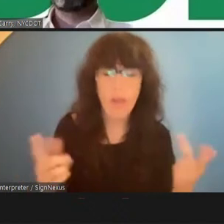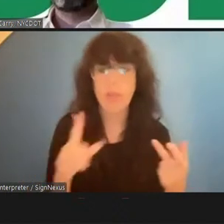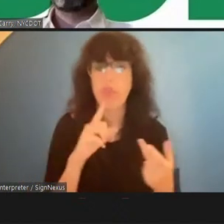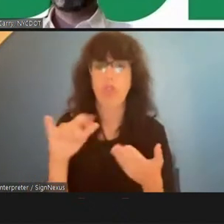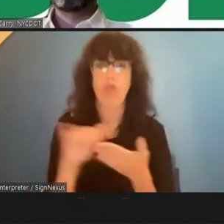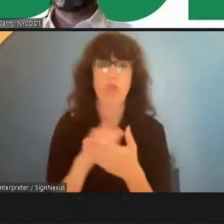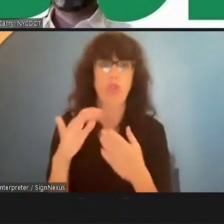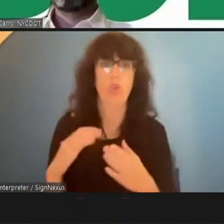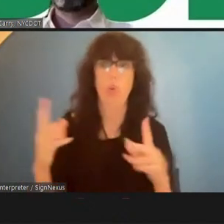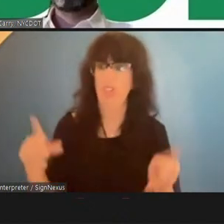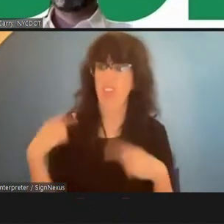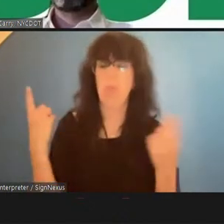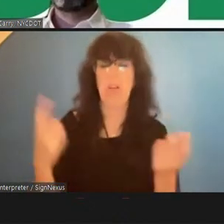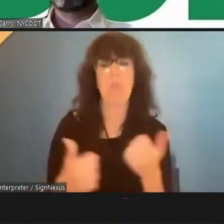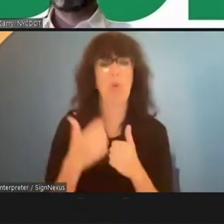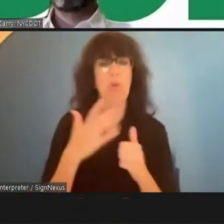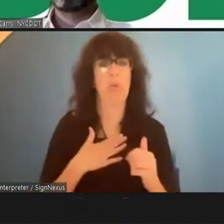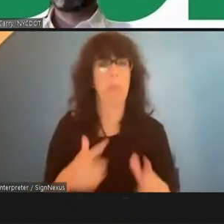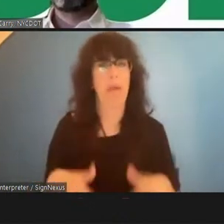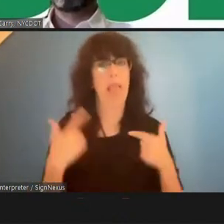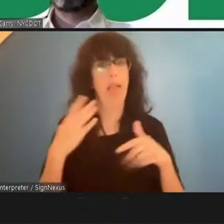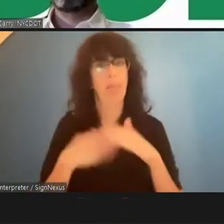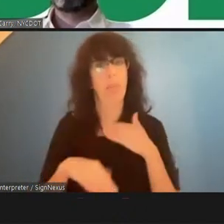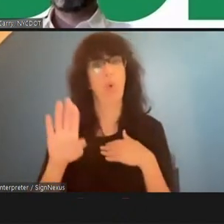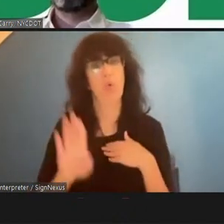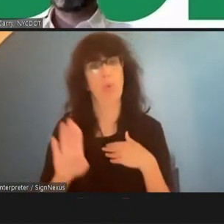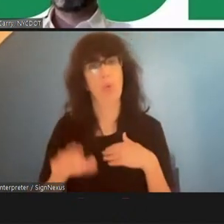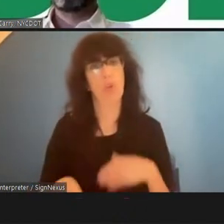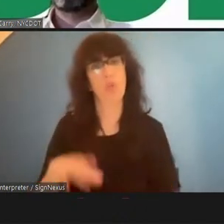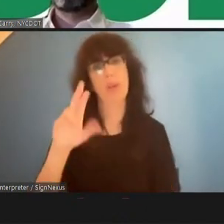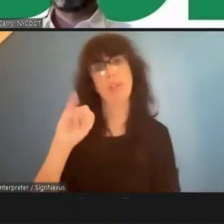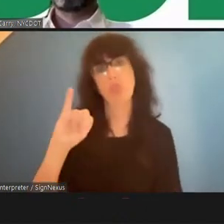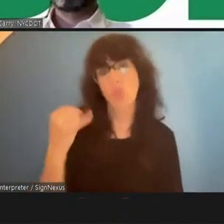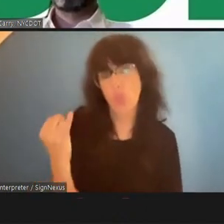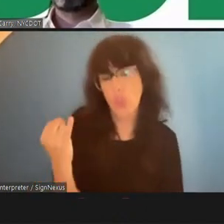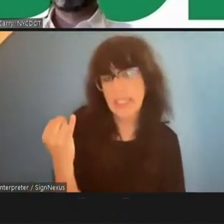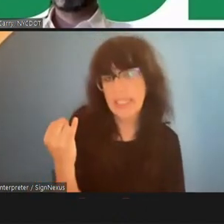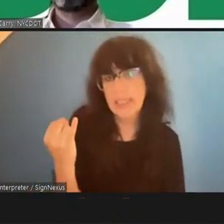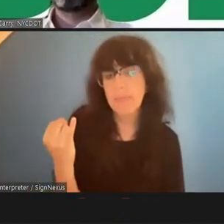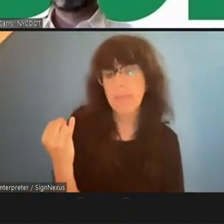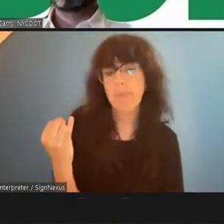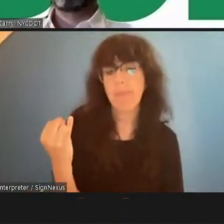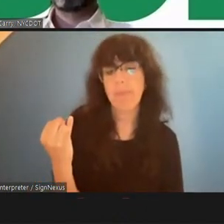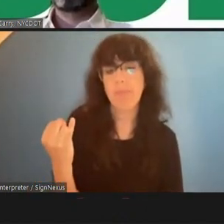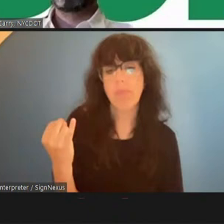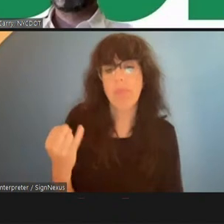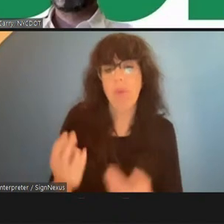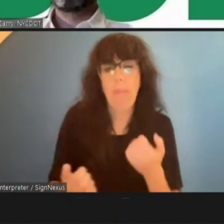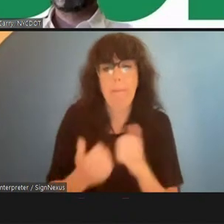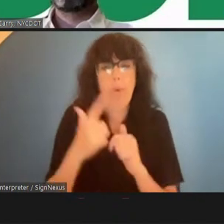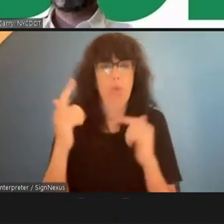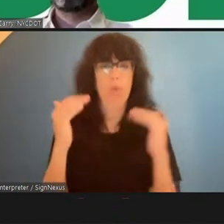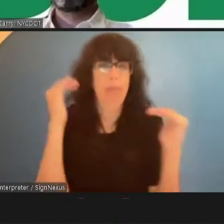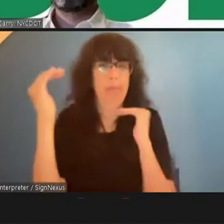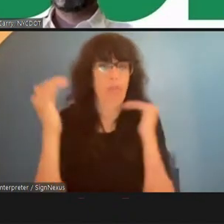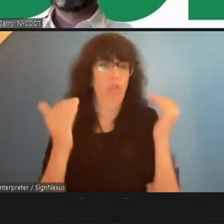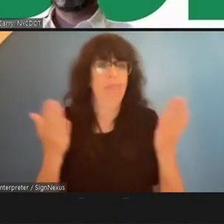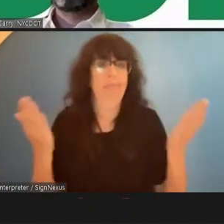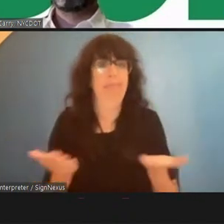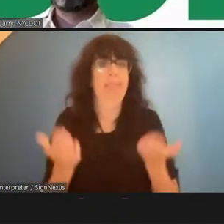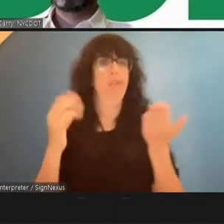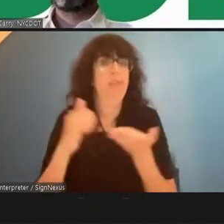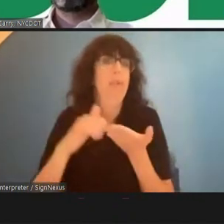for majority of my life born in brooklyn raised in jersey and spent my uh most of my adulthood here in